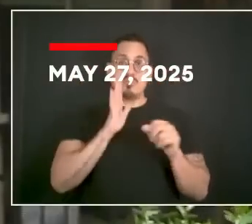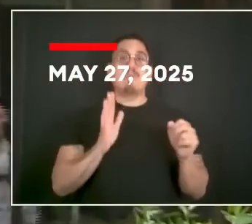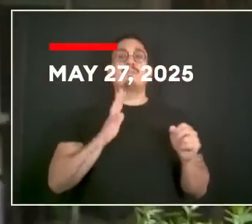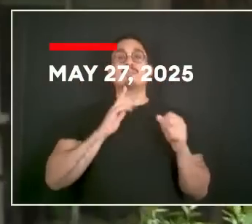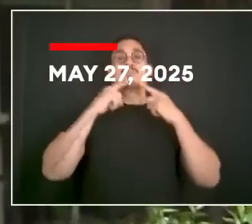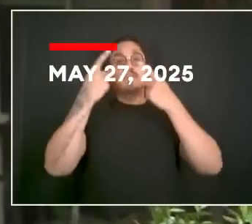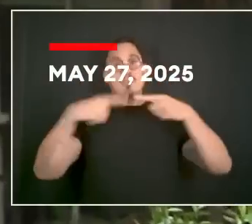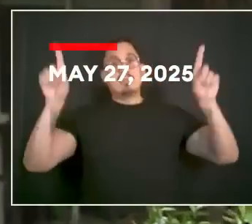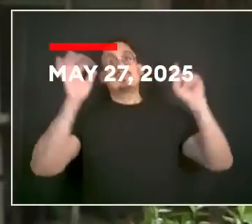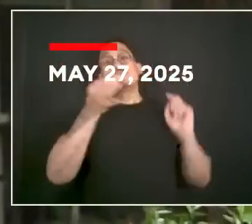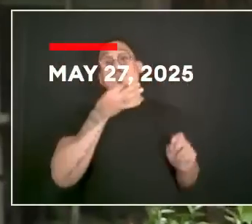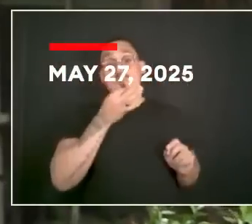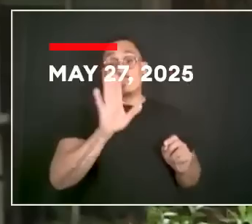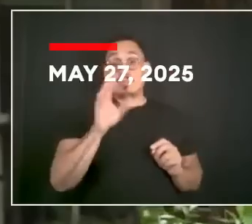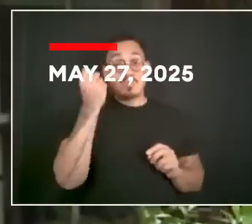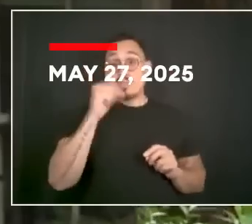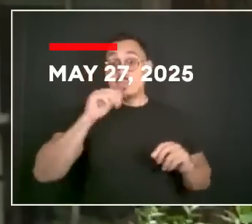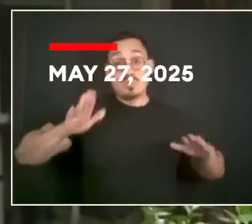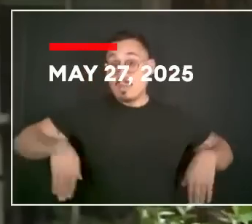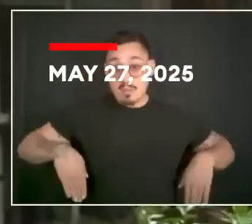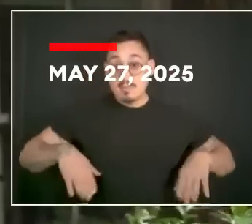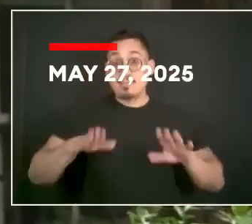lifeguards. But it's not too late. You know, we want,